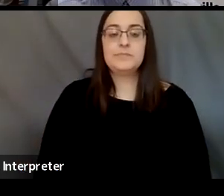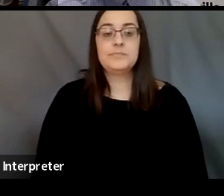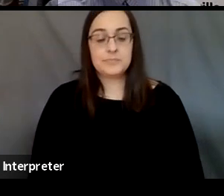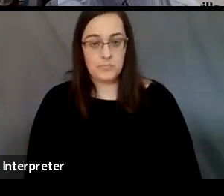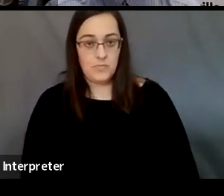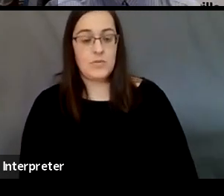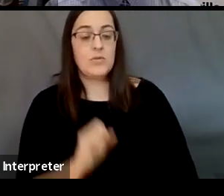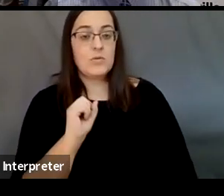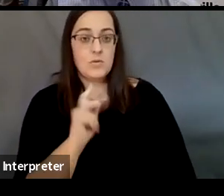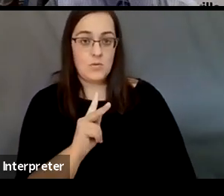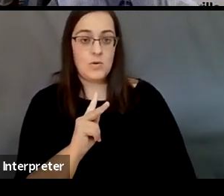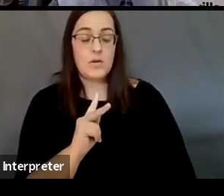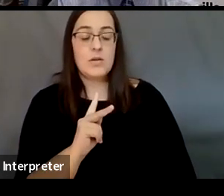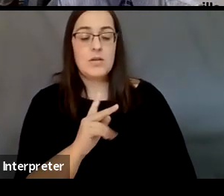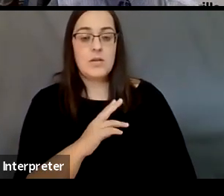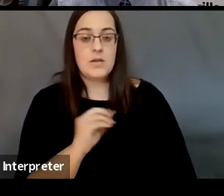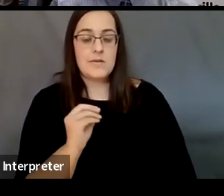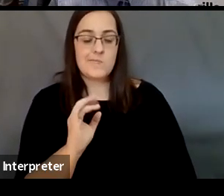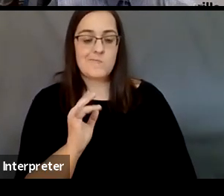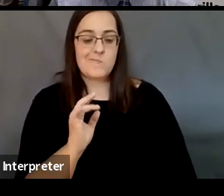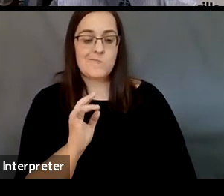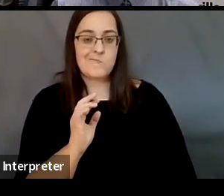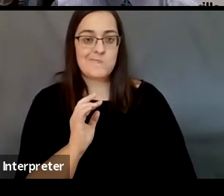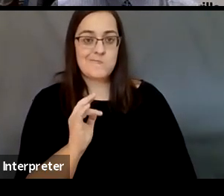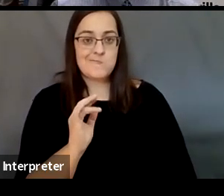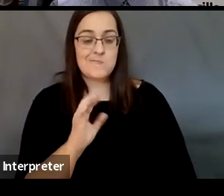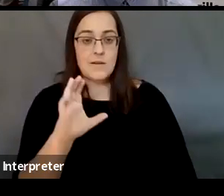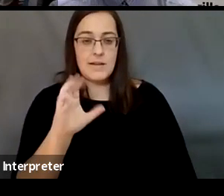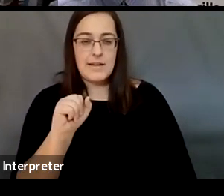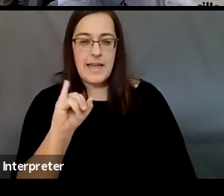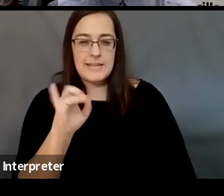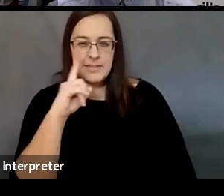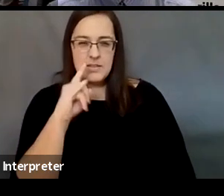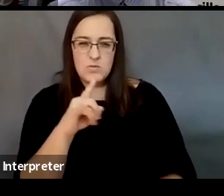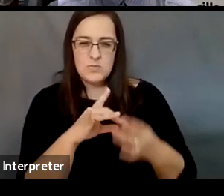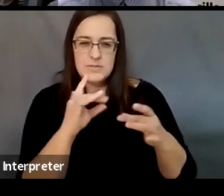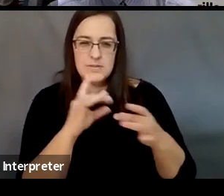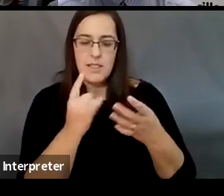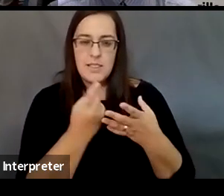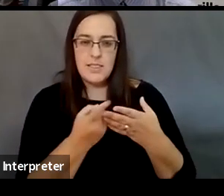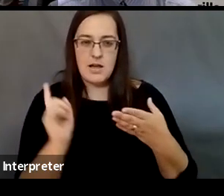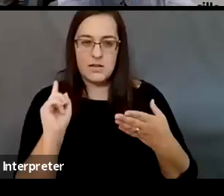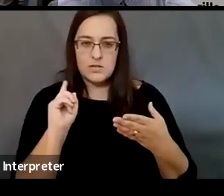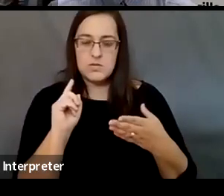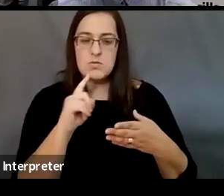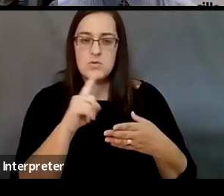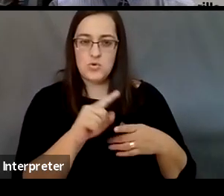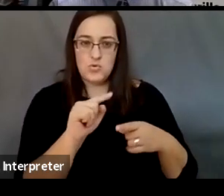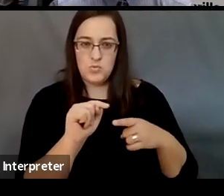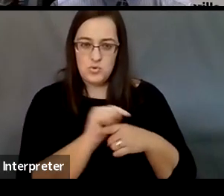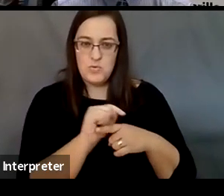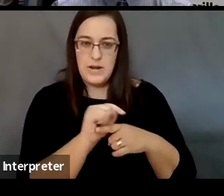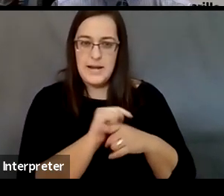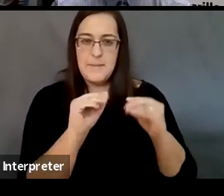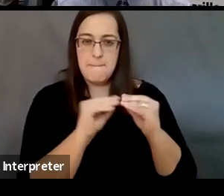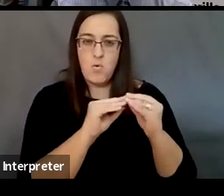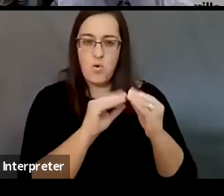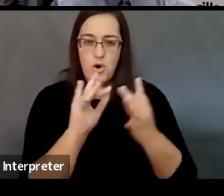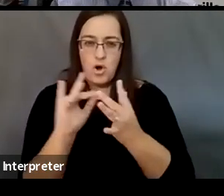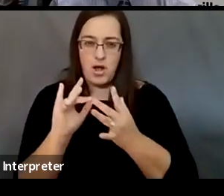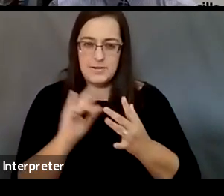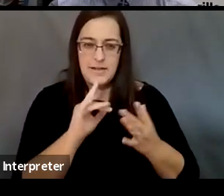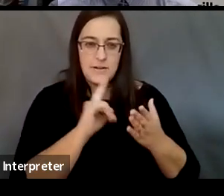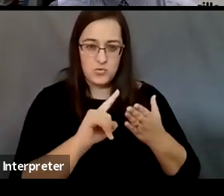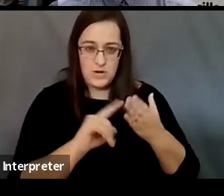Okay. And Casie, I think you said last week that you were training more contact tracers. Is that